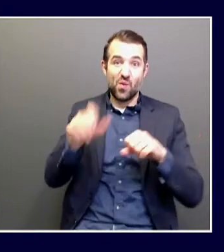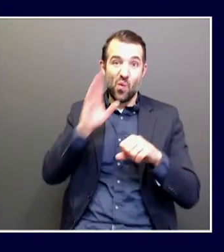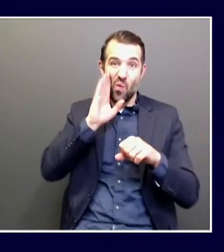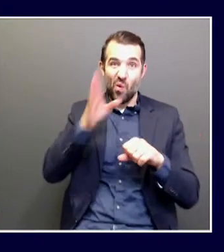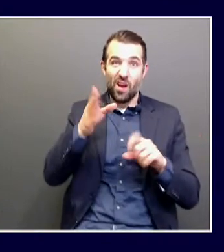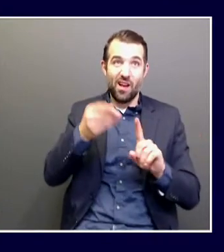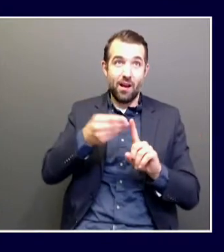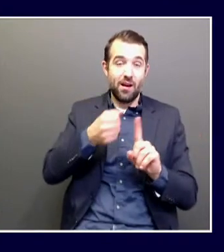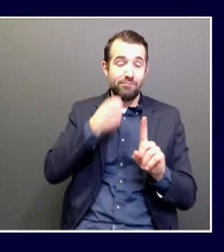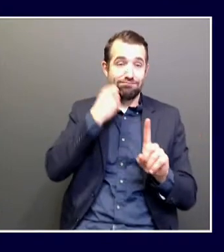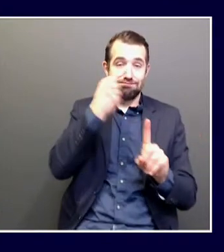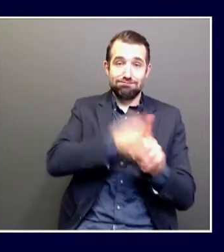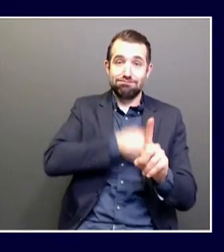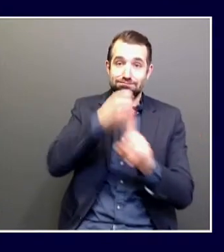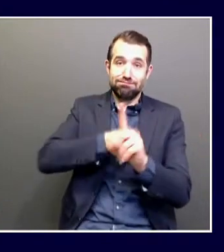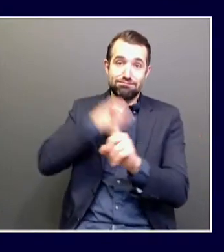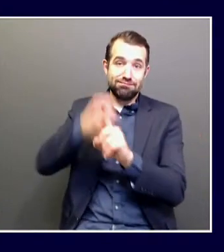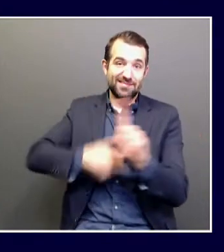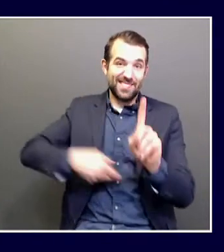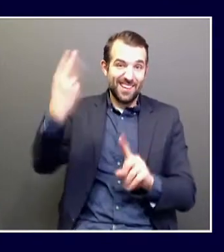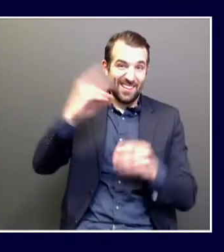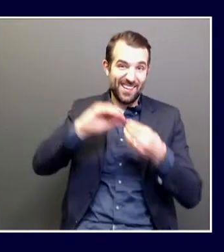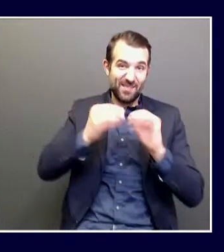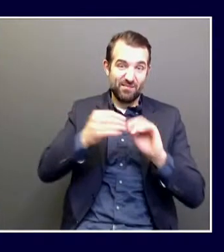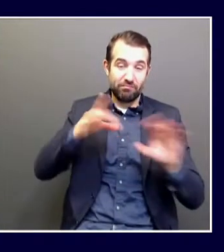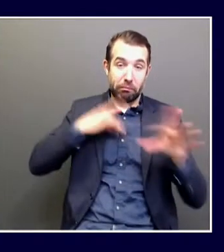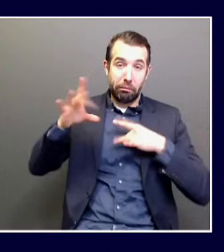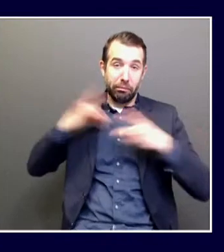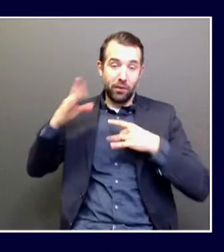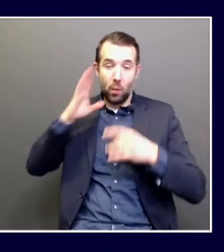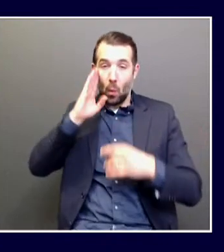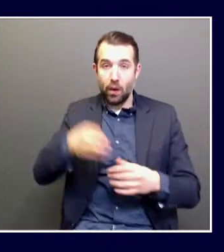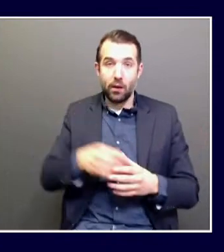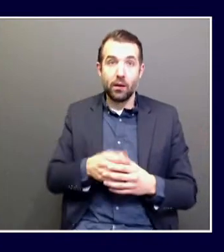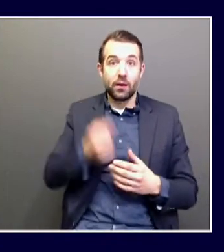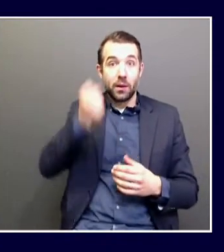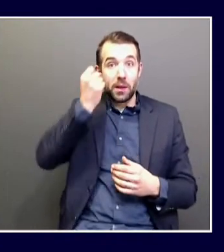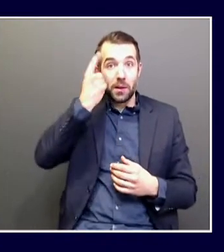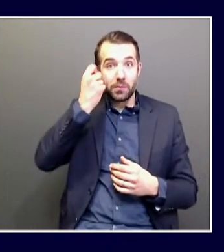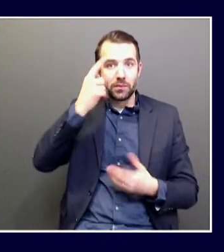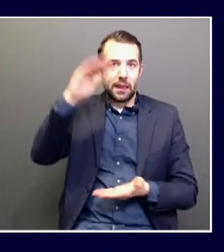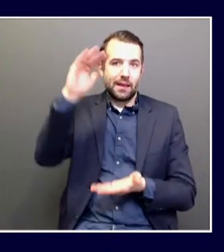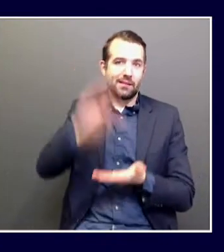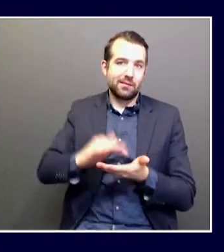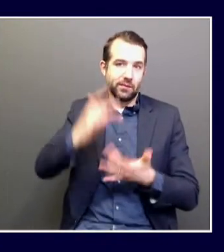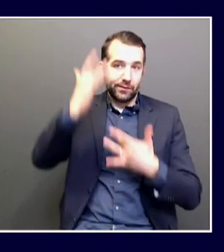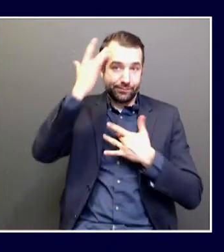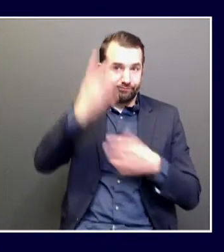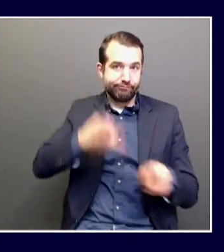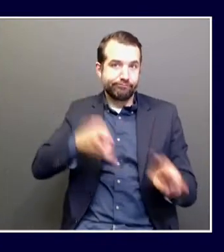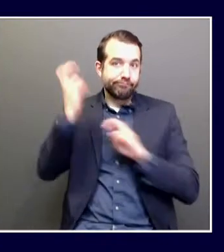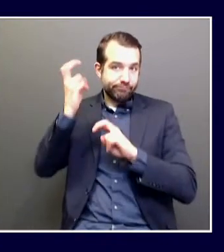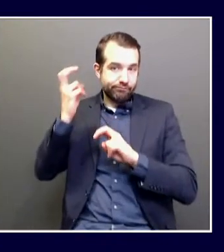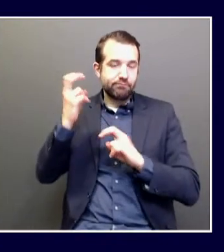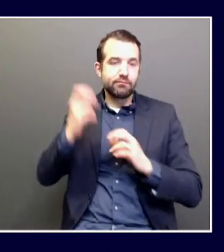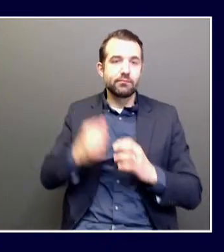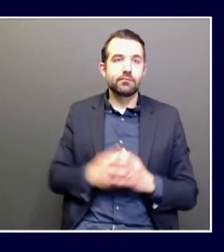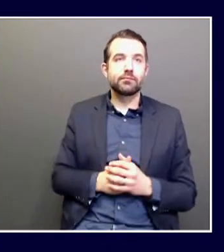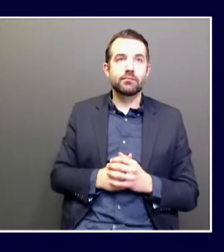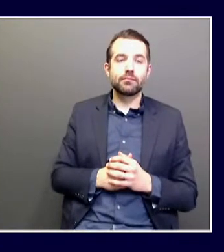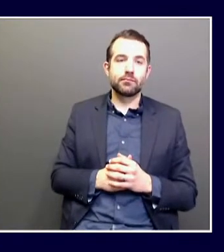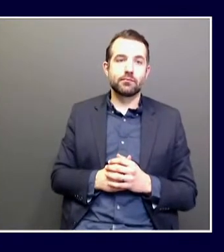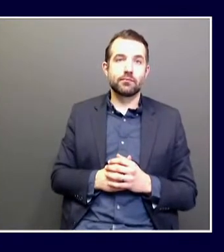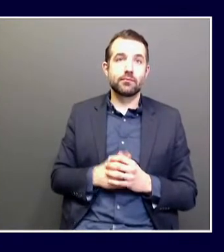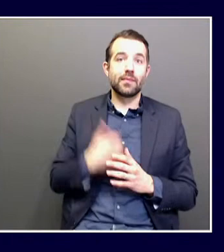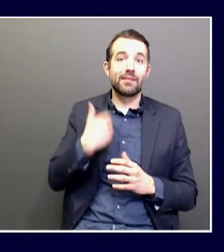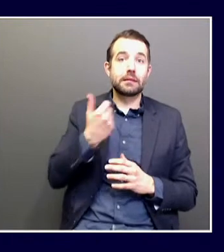severe. Possible that there will be more people who come into the hospital because their gallbladder is inflamed and are incidentally